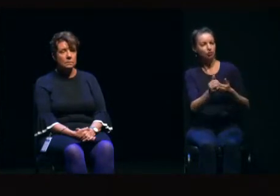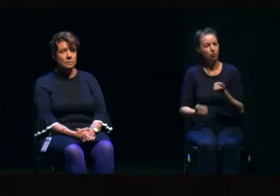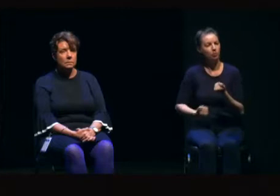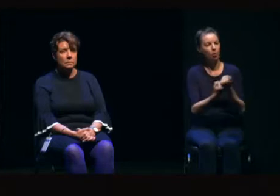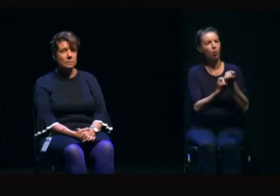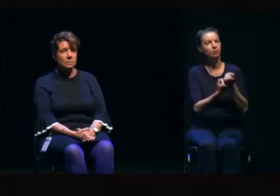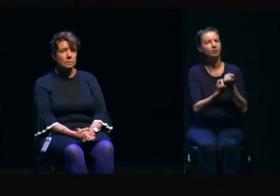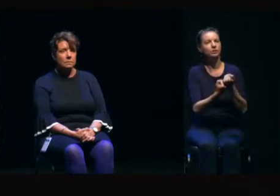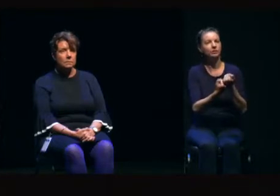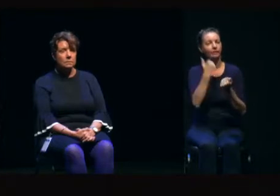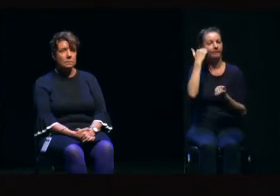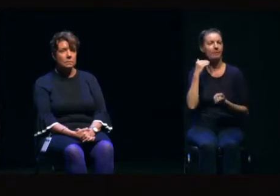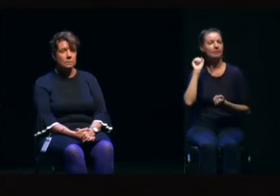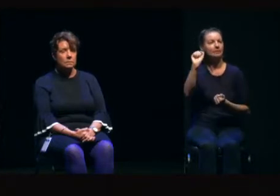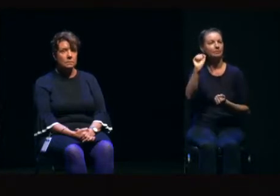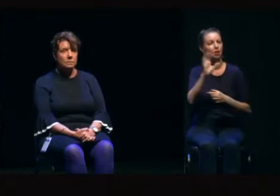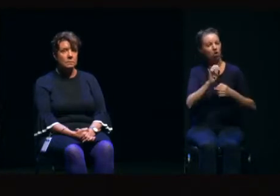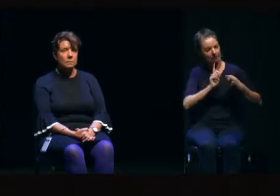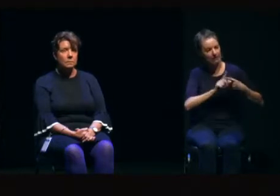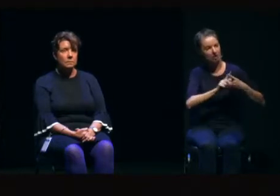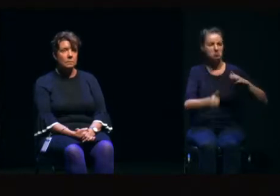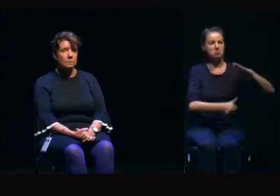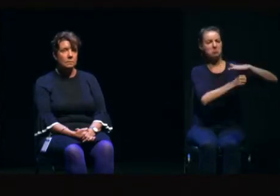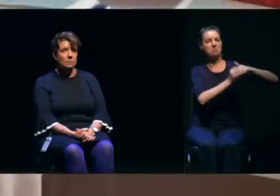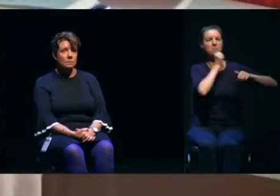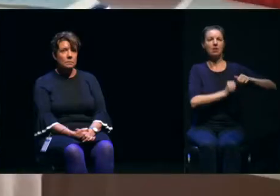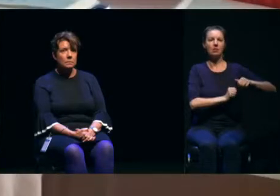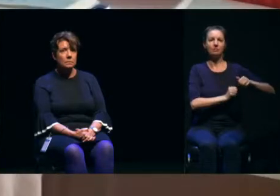feminism rather than continue with patriarchy?